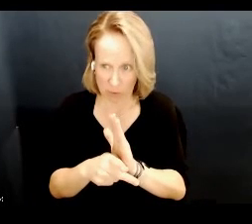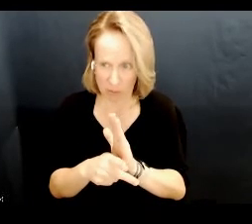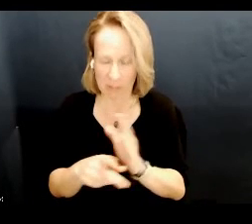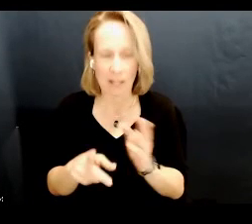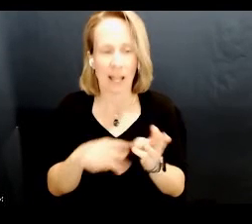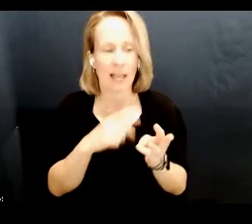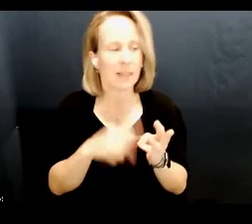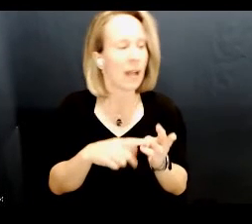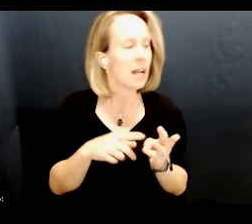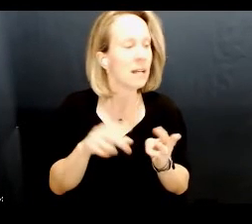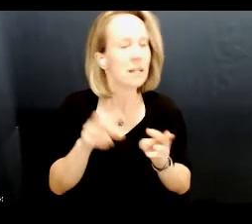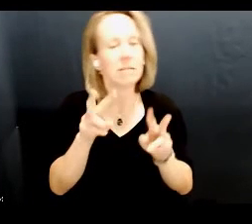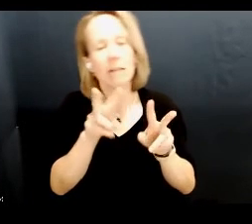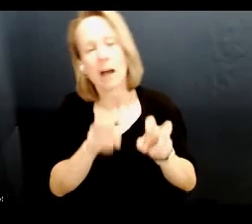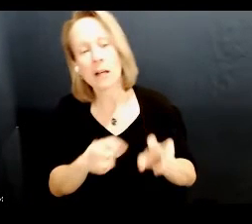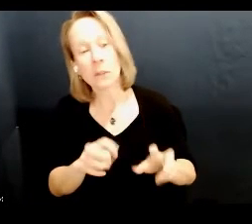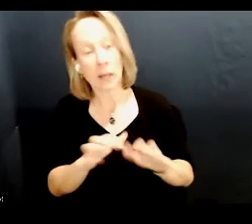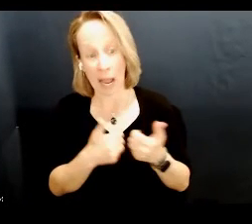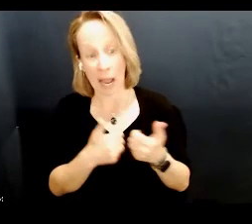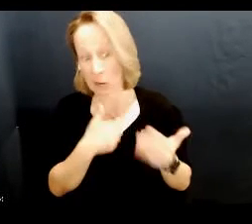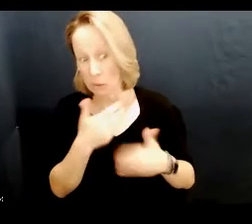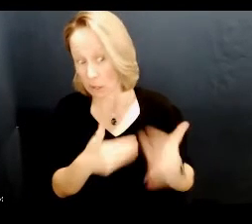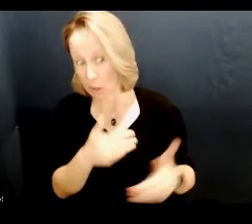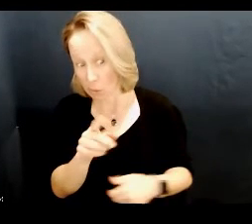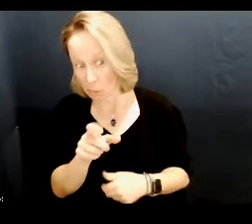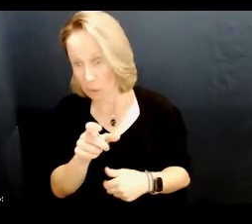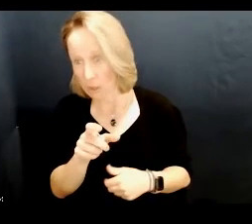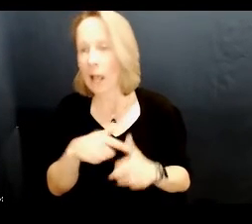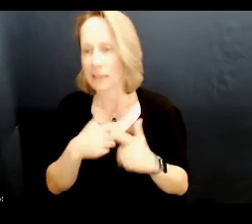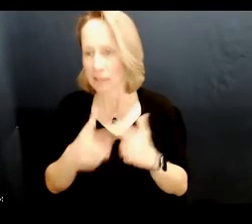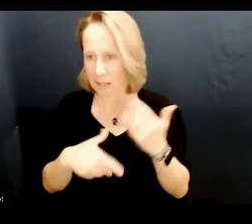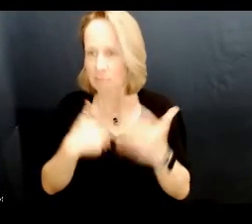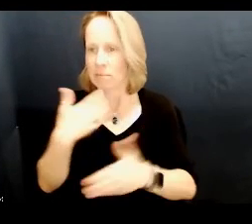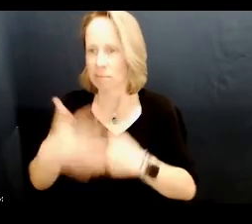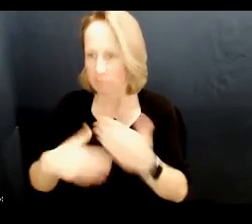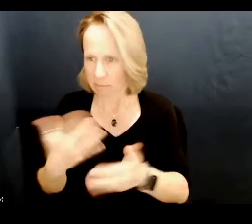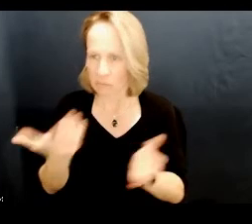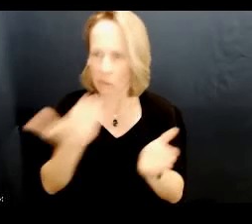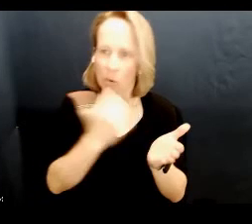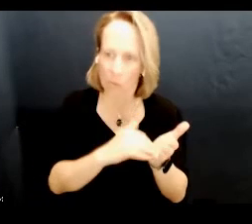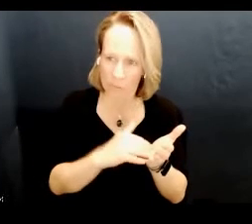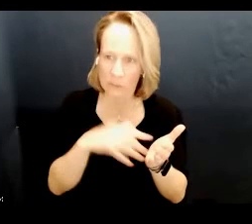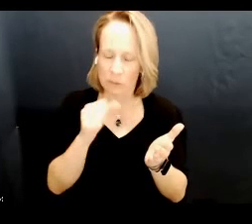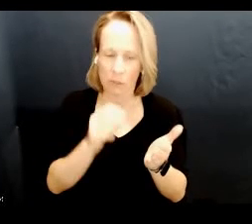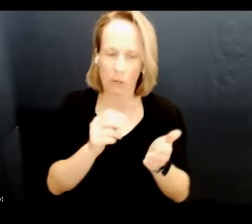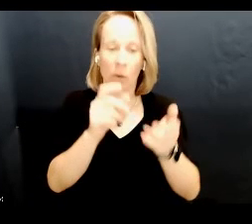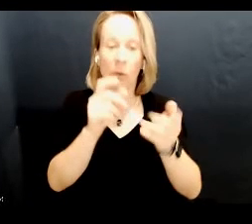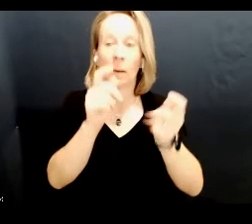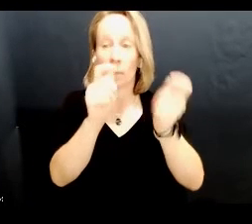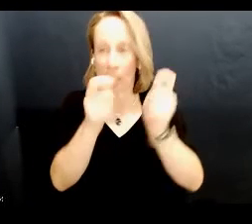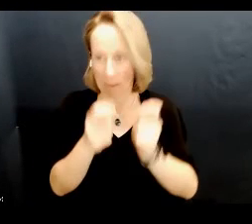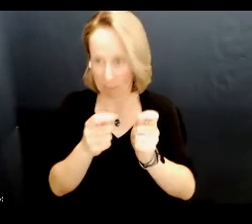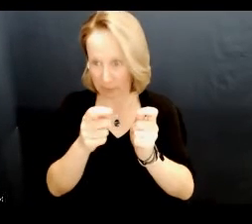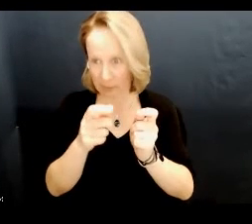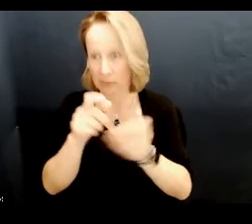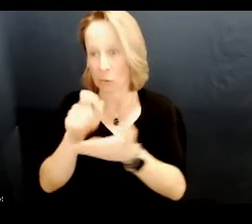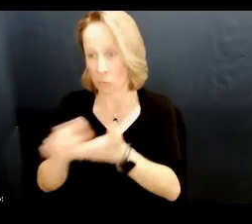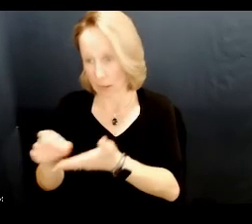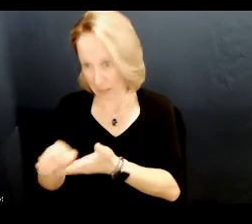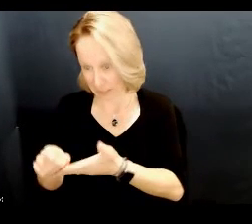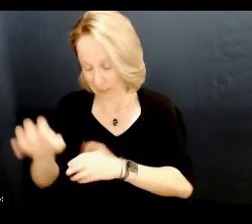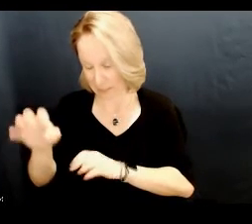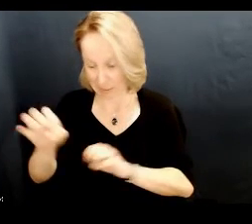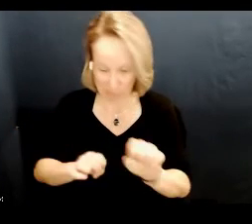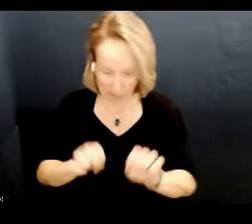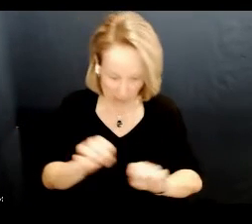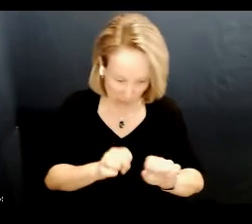then we start over, right? So it's this continuous process of mapping, identifying, writing, implementing, and evaluating,